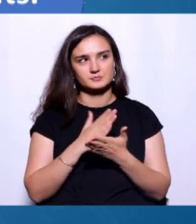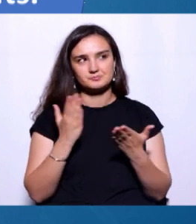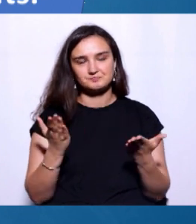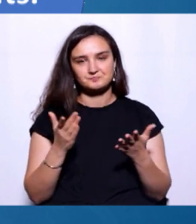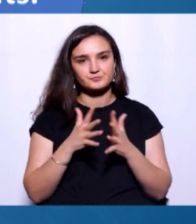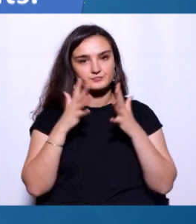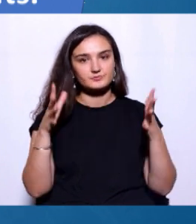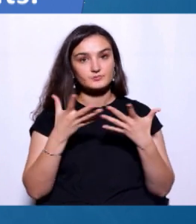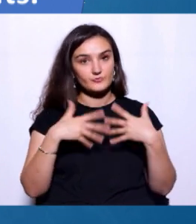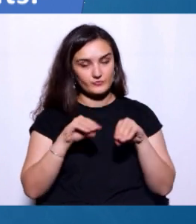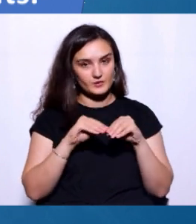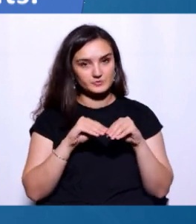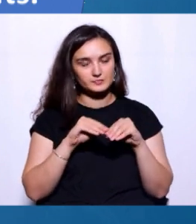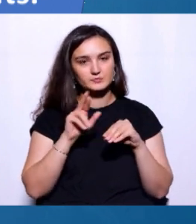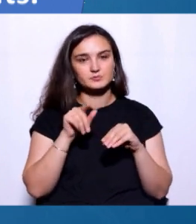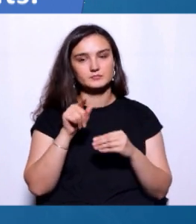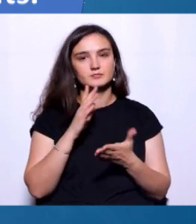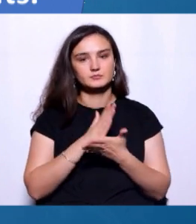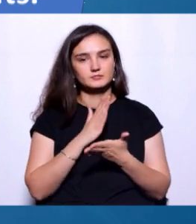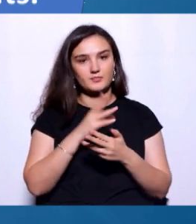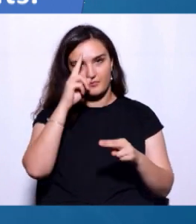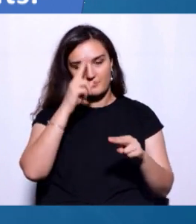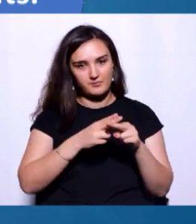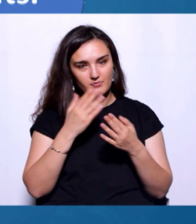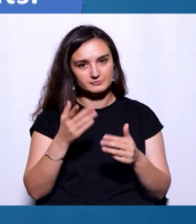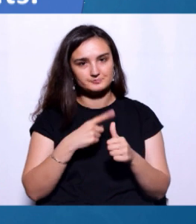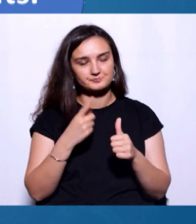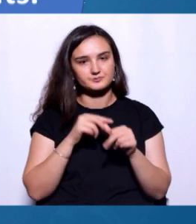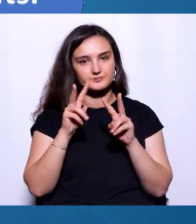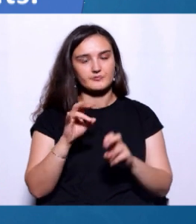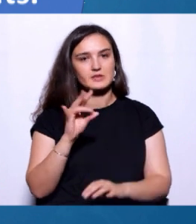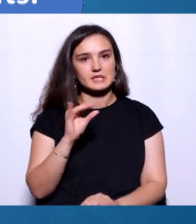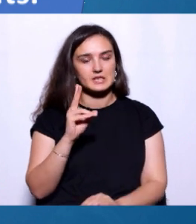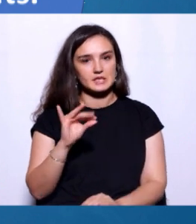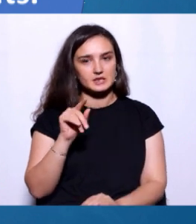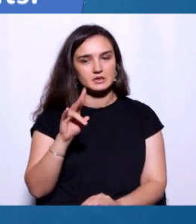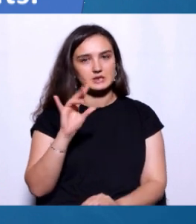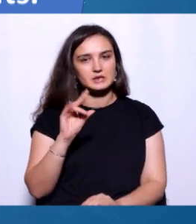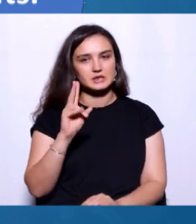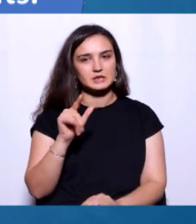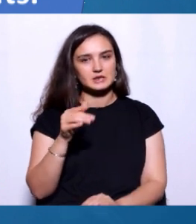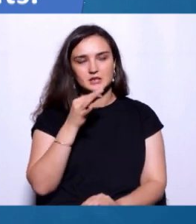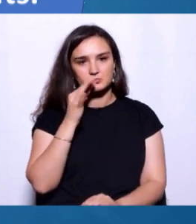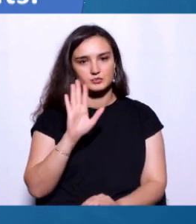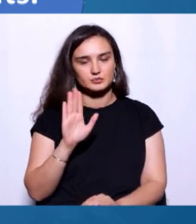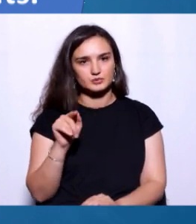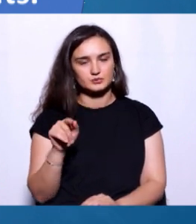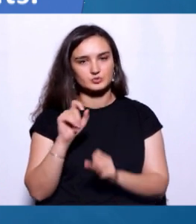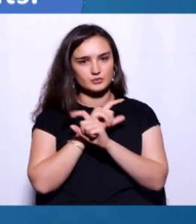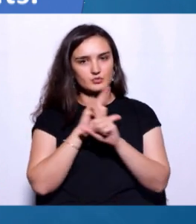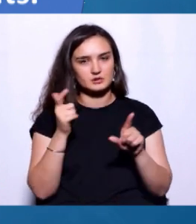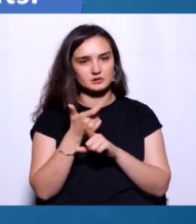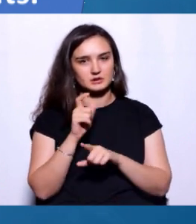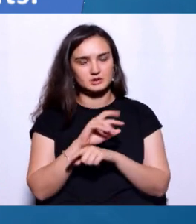She has a big family. She has a brother named Nick. And Nick doesn't like school very